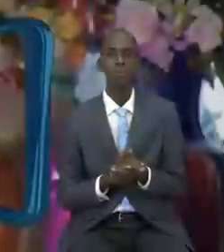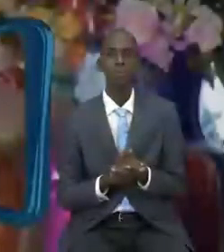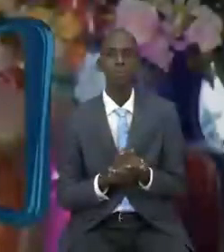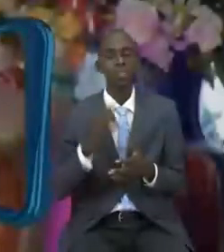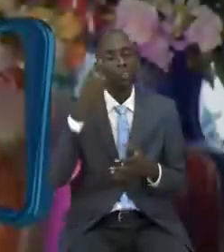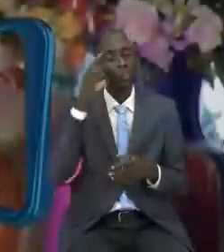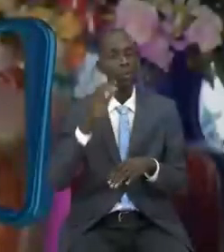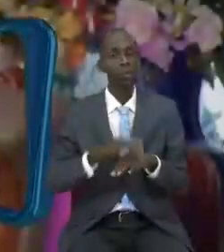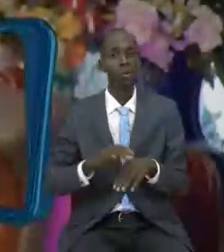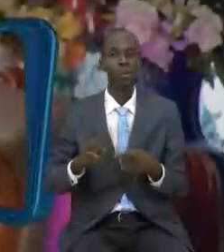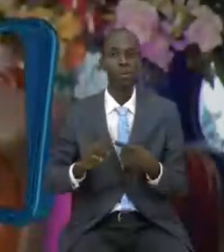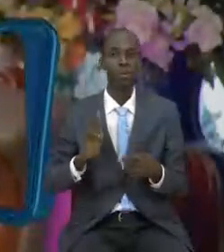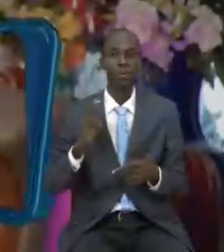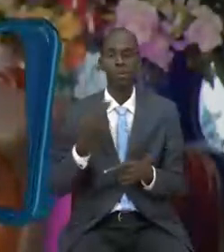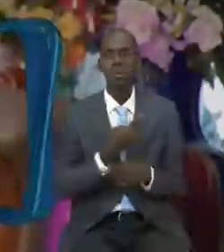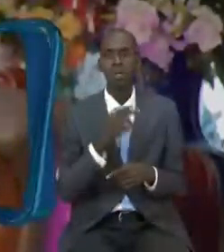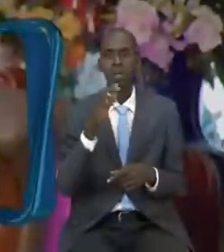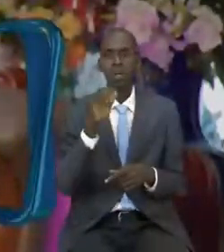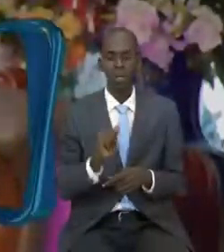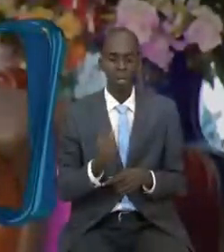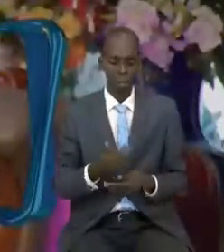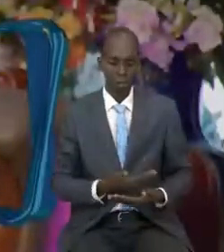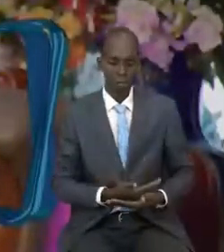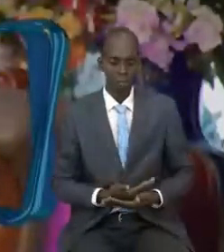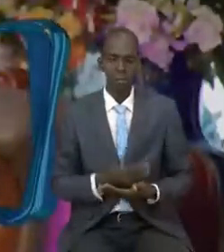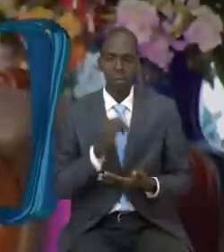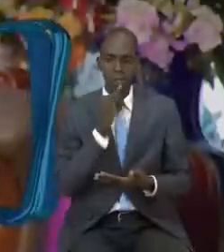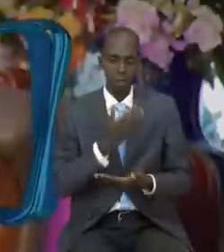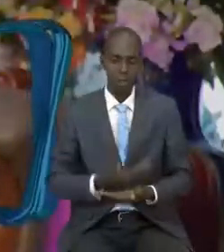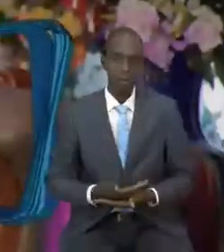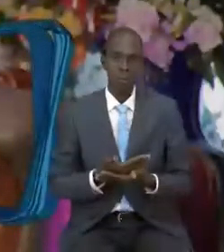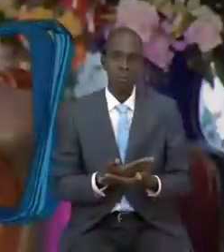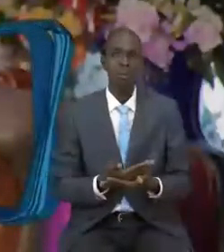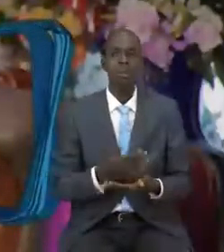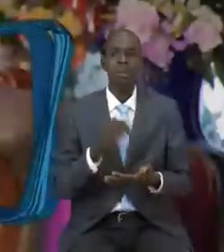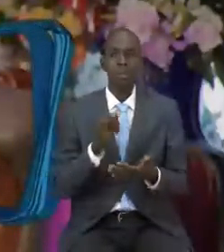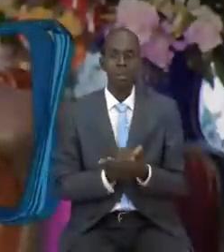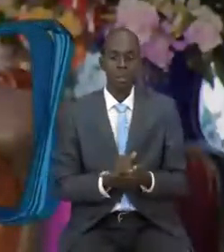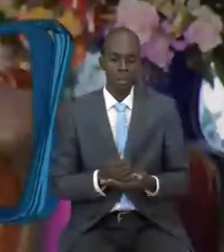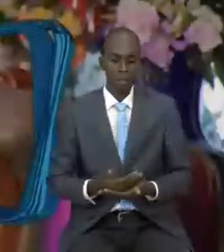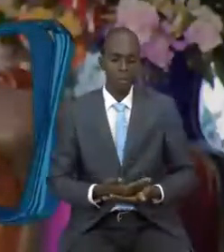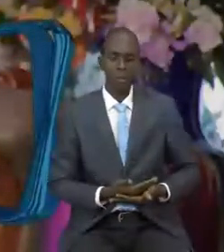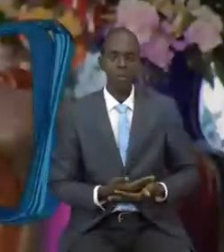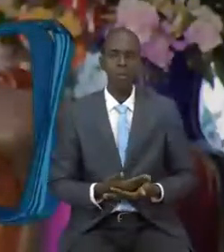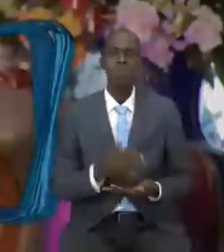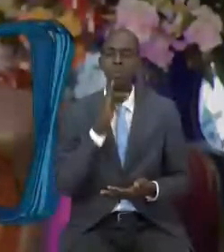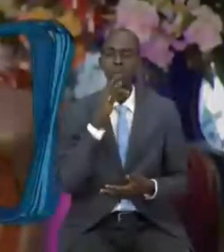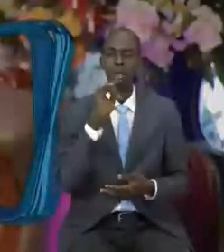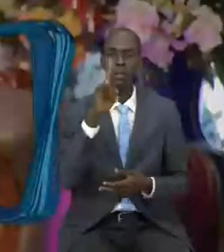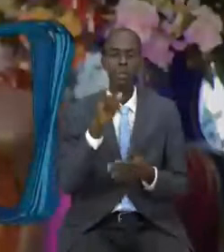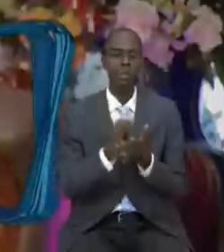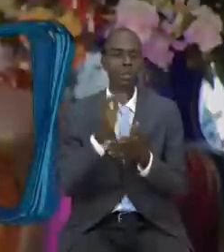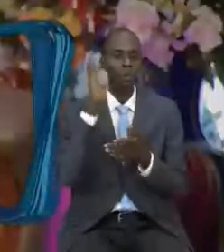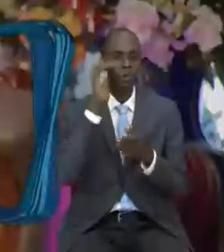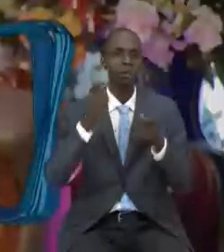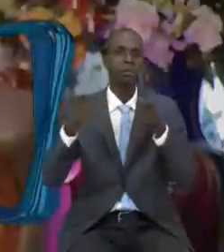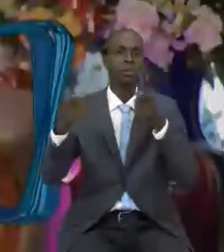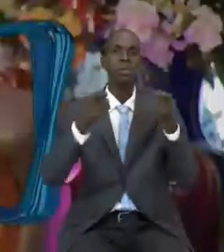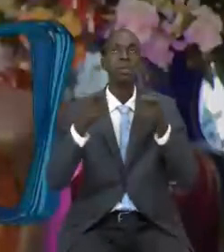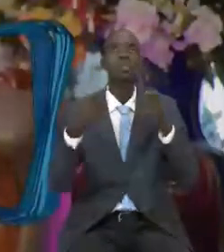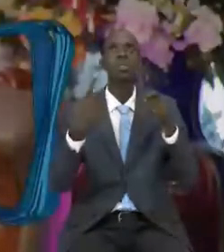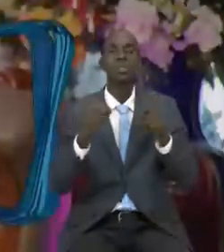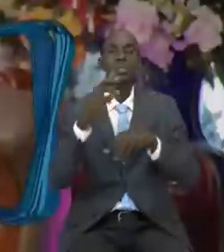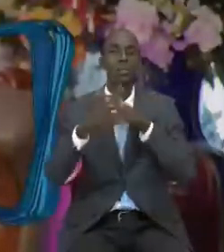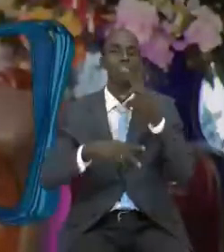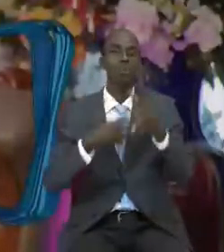unto us a child is born. That's the child that will rule the world, and unto us a